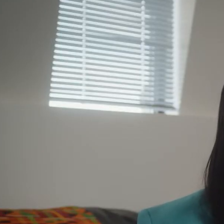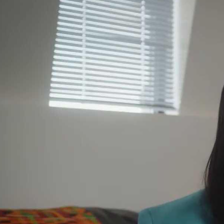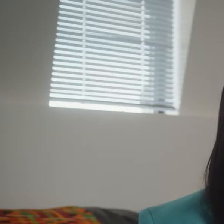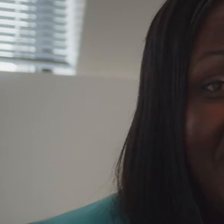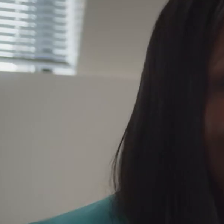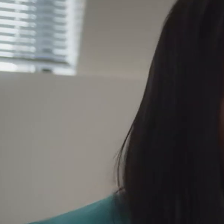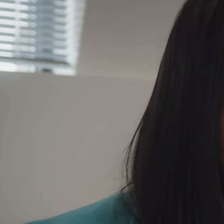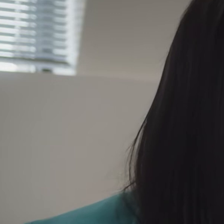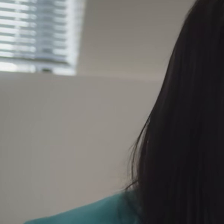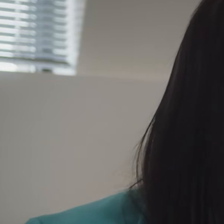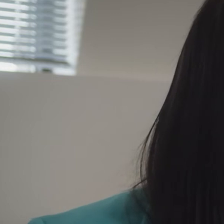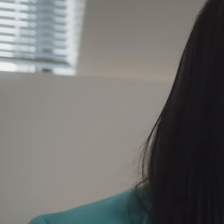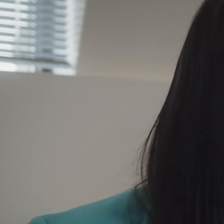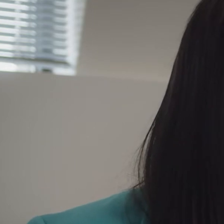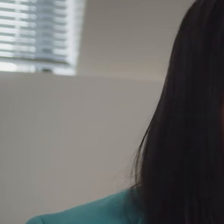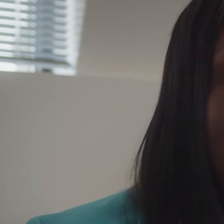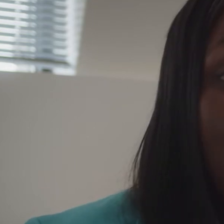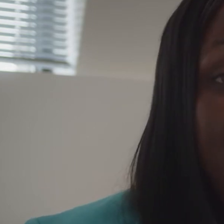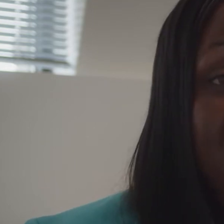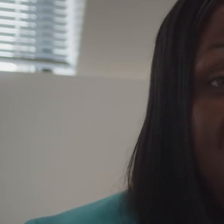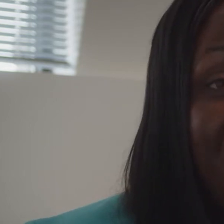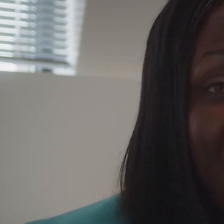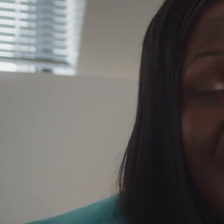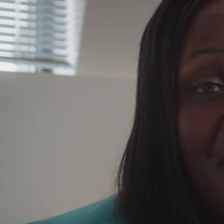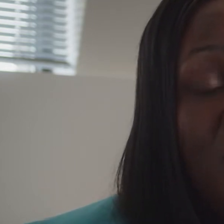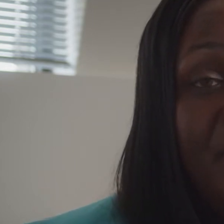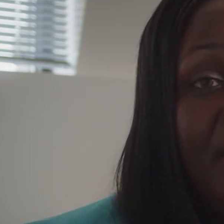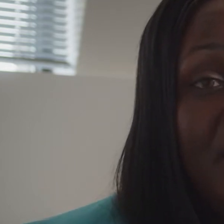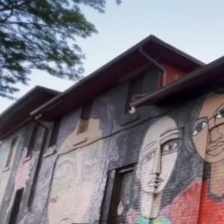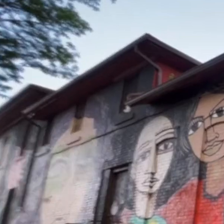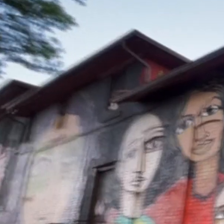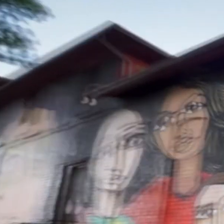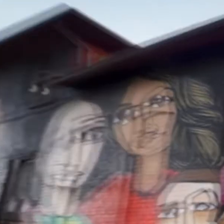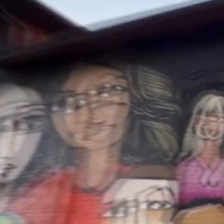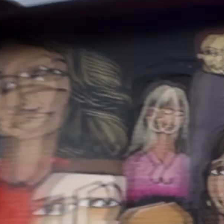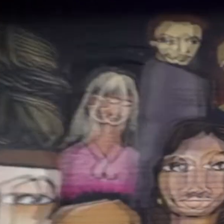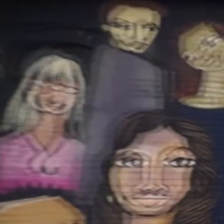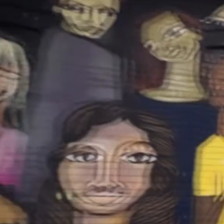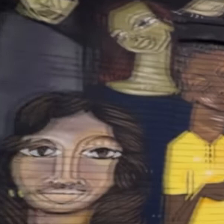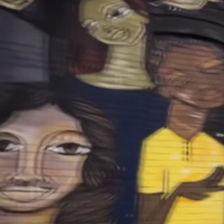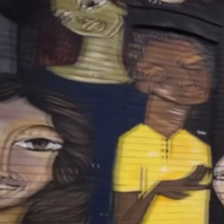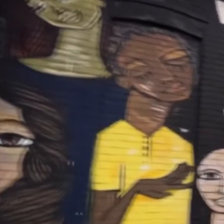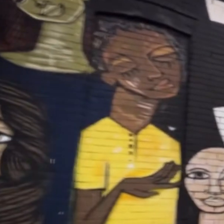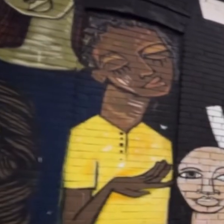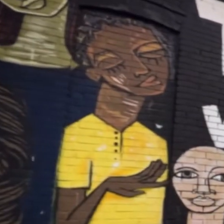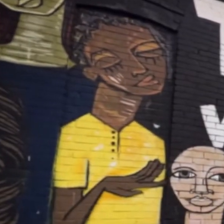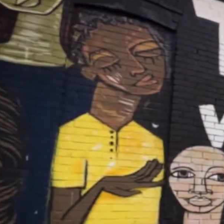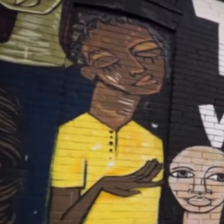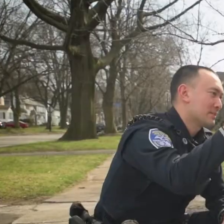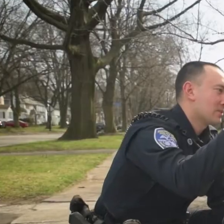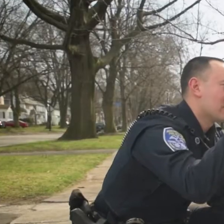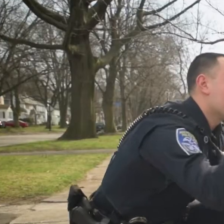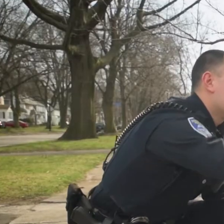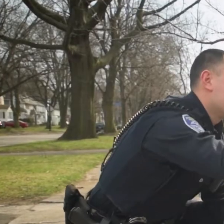Latinx communities, anyone that's been disadvantaged, to help them achieve economic mobility. We will get to the change that we all seek, but it